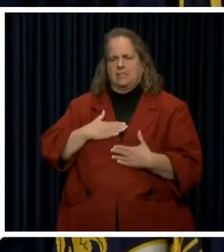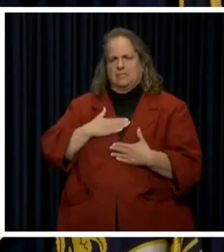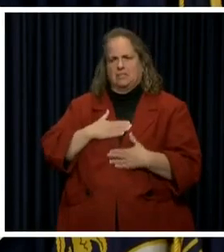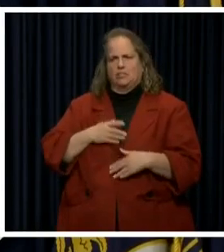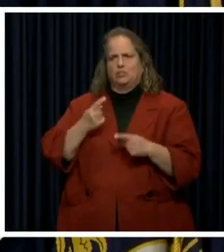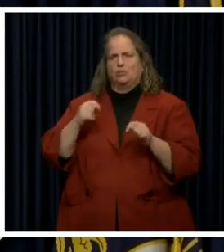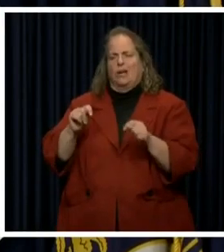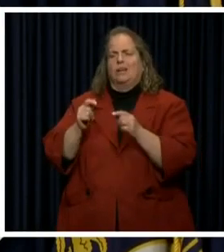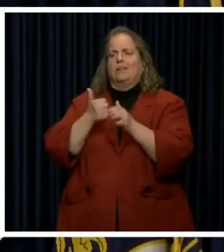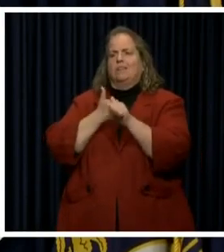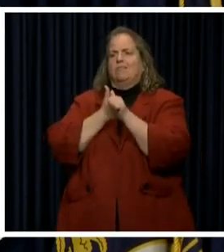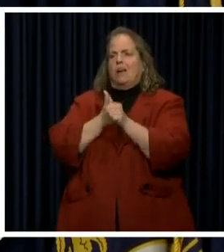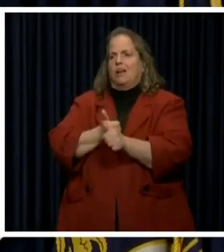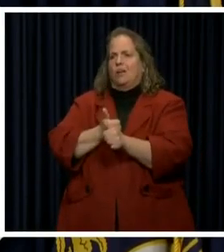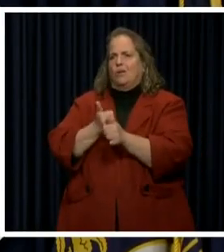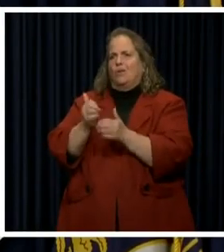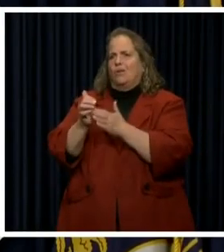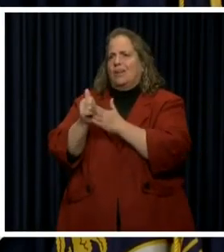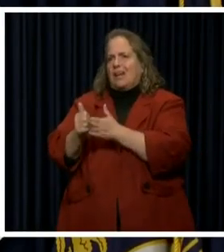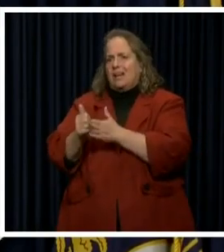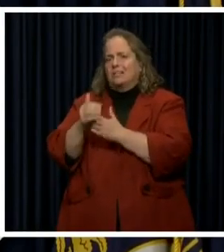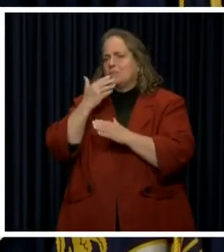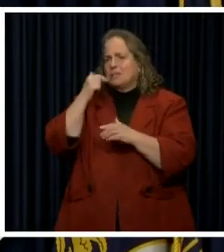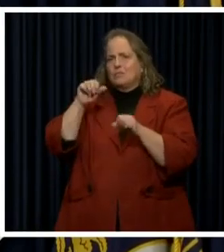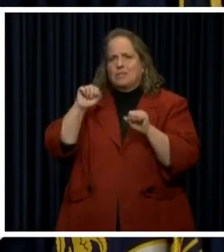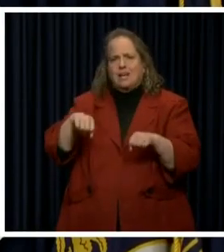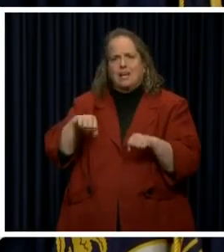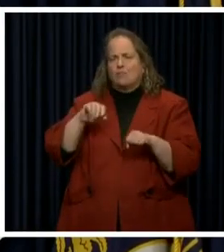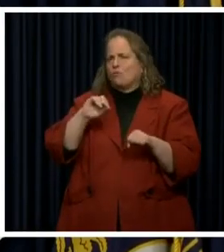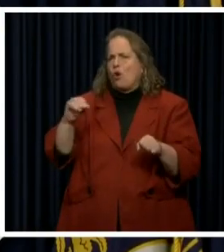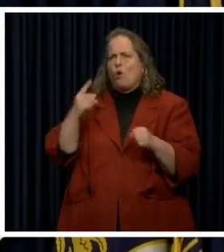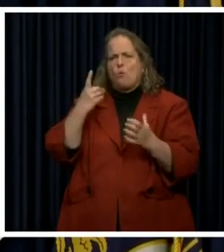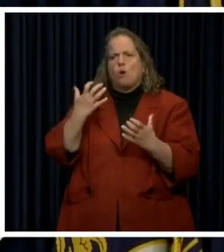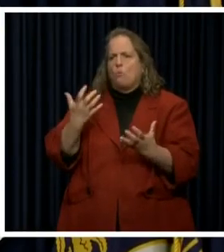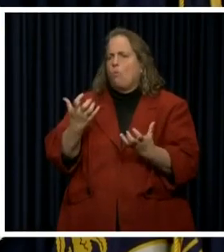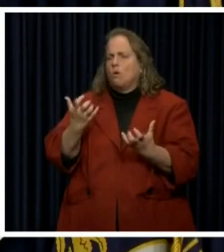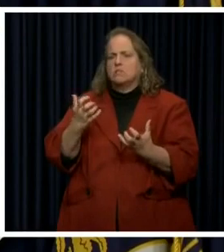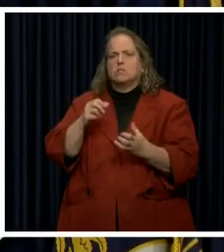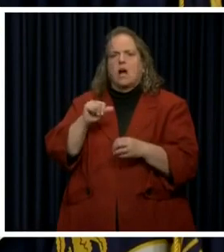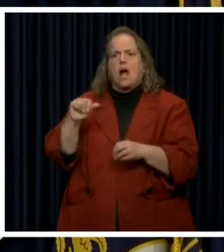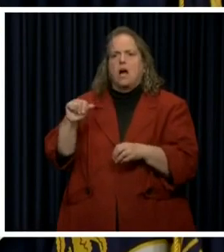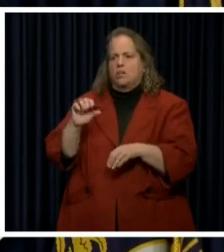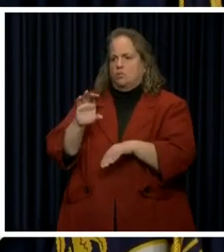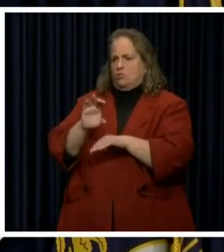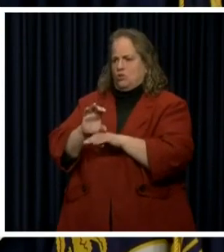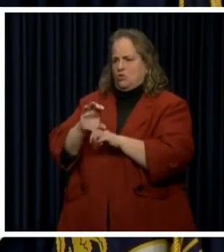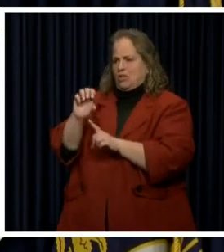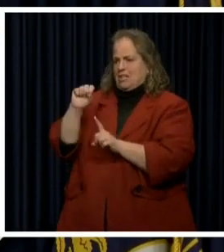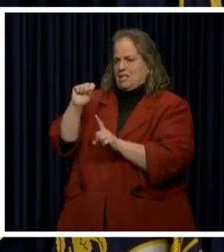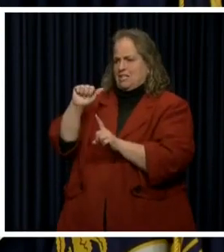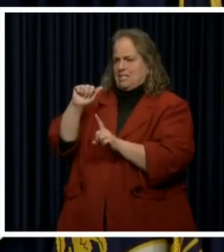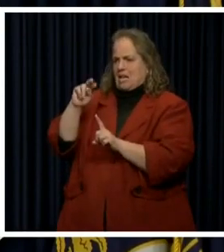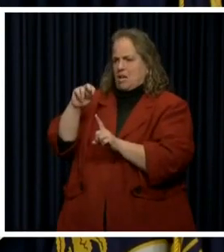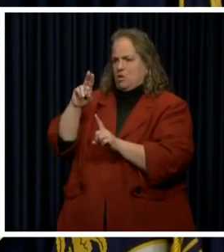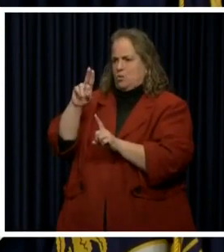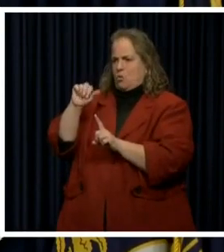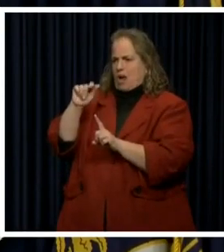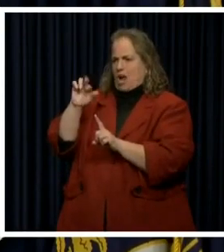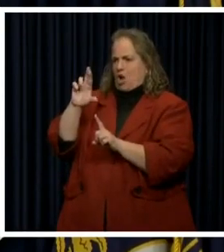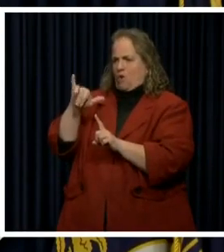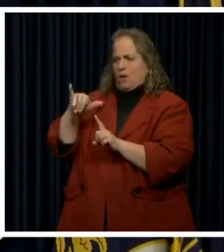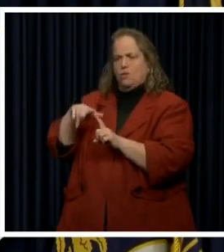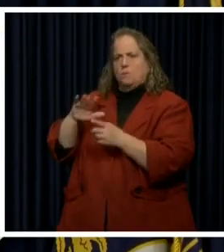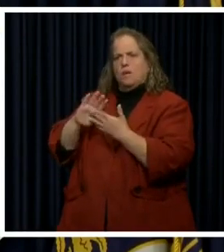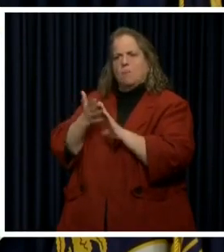guidance the best you can. Nobody wants a sanctuary to become an unsafe place. That's the opposite of the definition